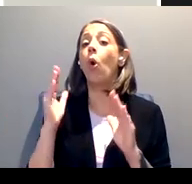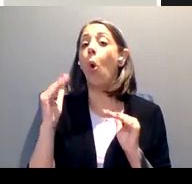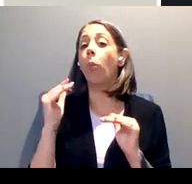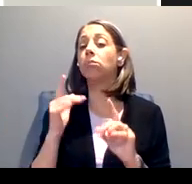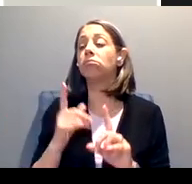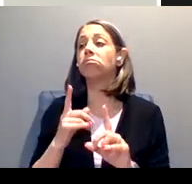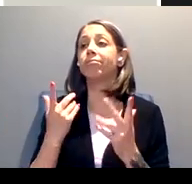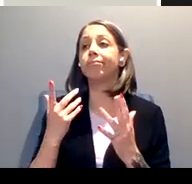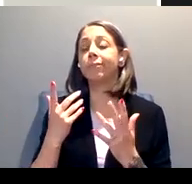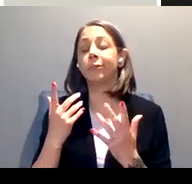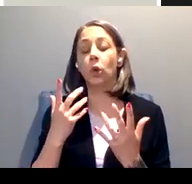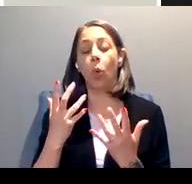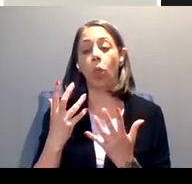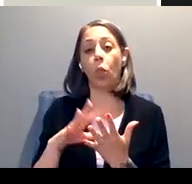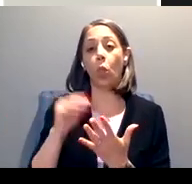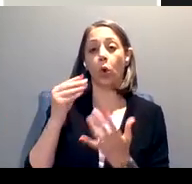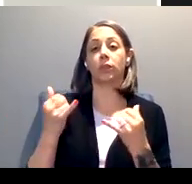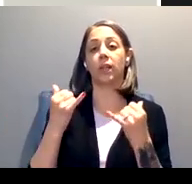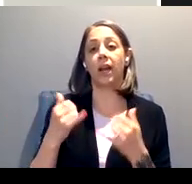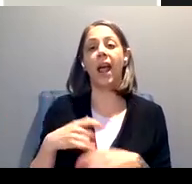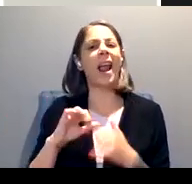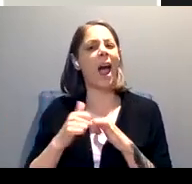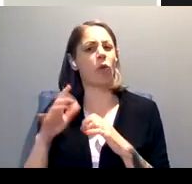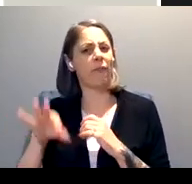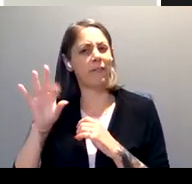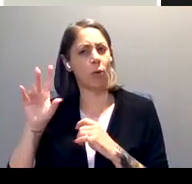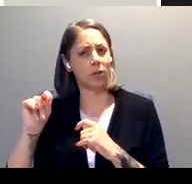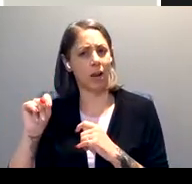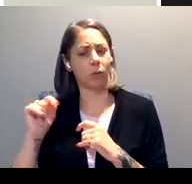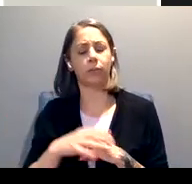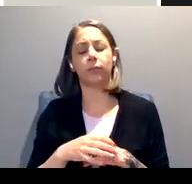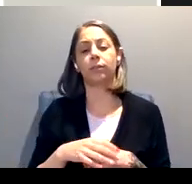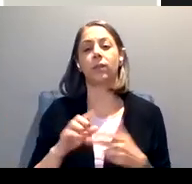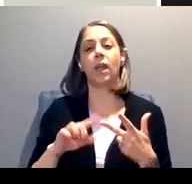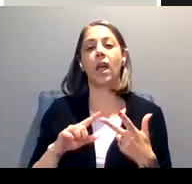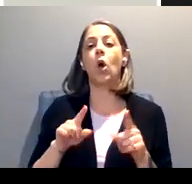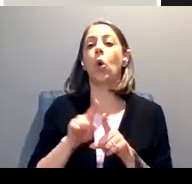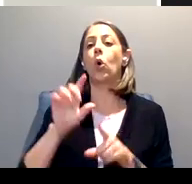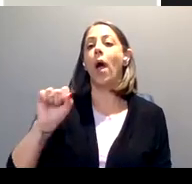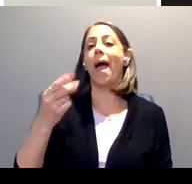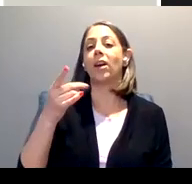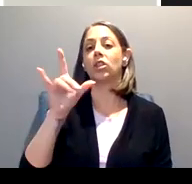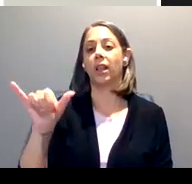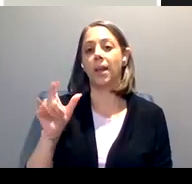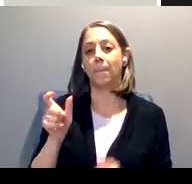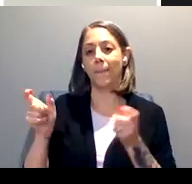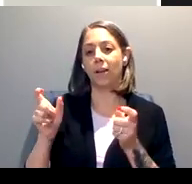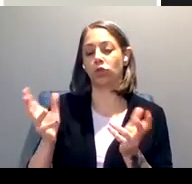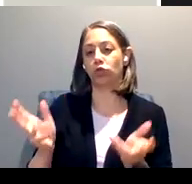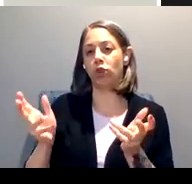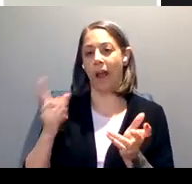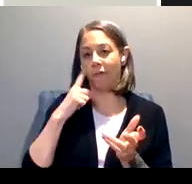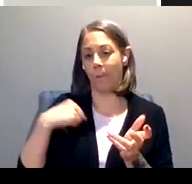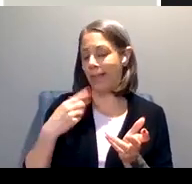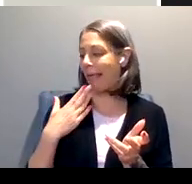and how you found out about it. And Ashley, as I mentioned earlier, is managing the chat box for me. So thank you,